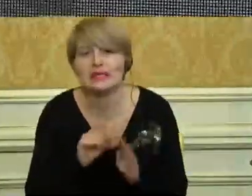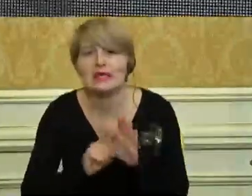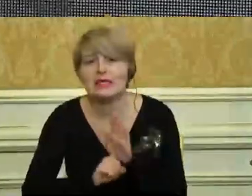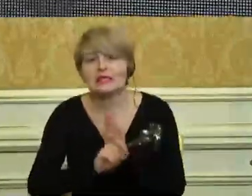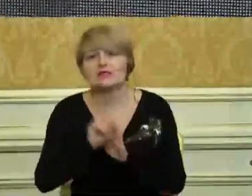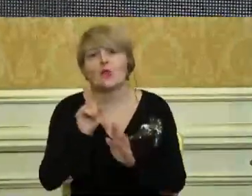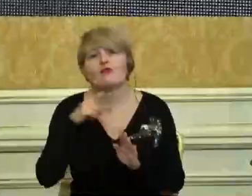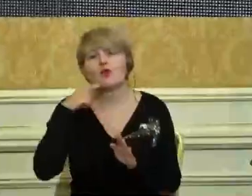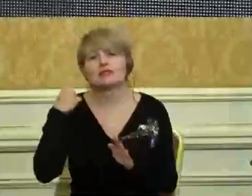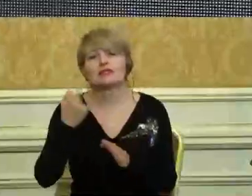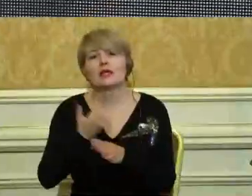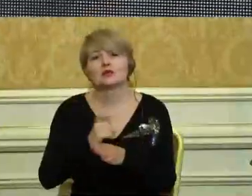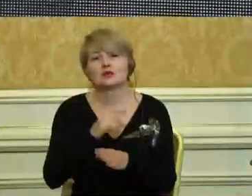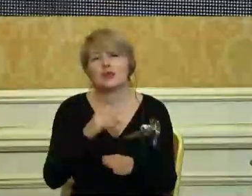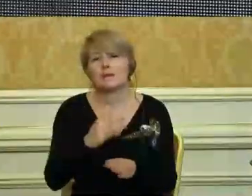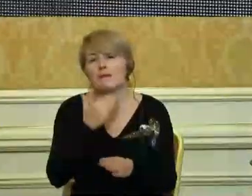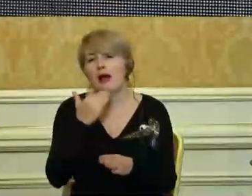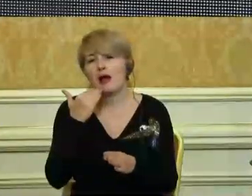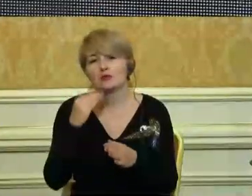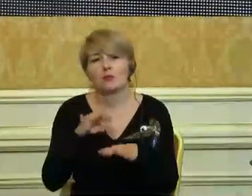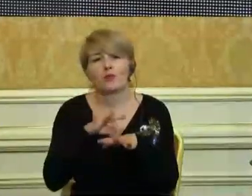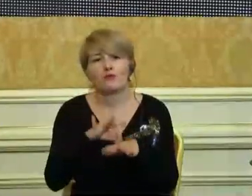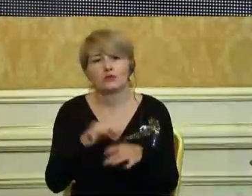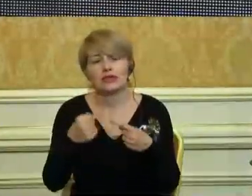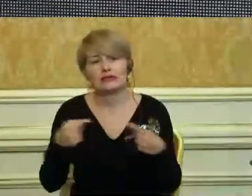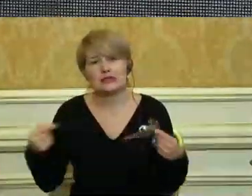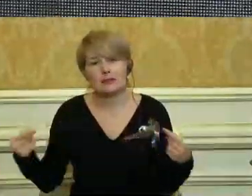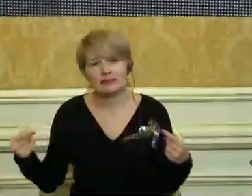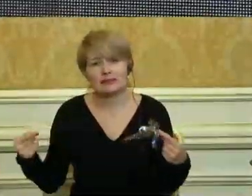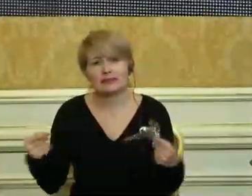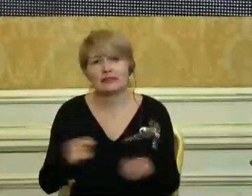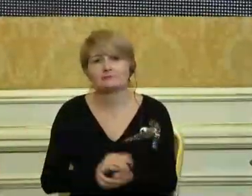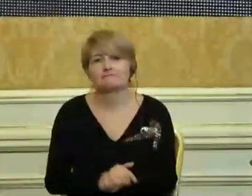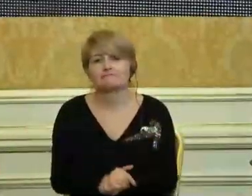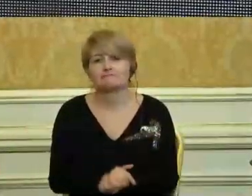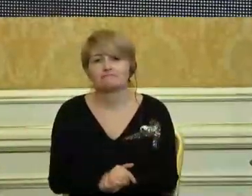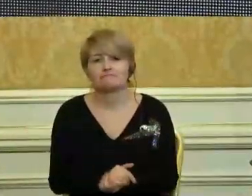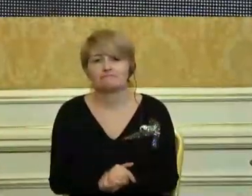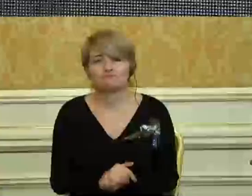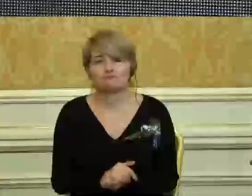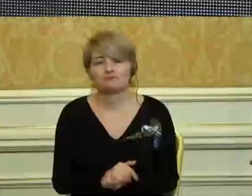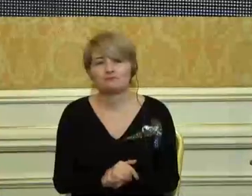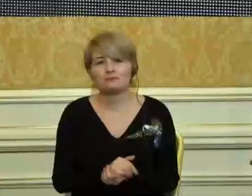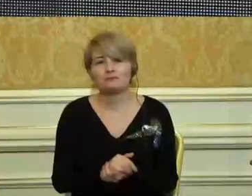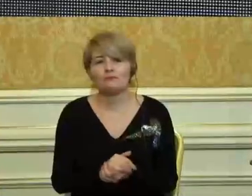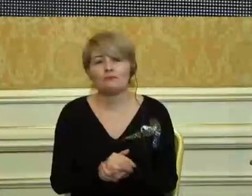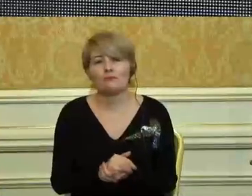NATO allies, the UK, first time since the founding of the alliance. And daily,